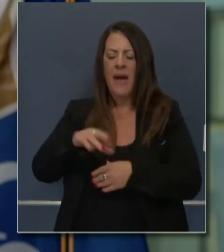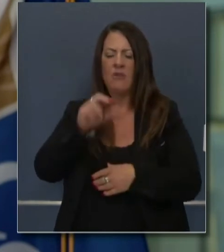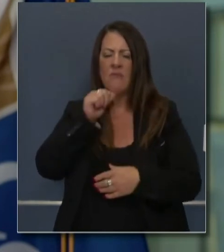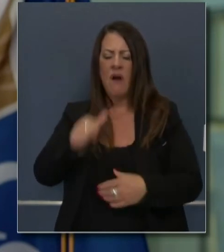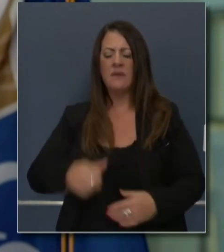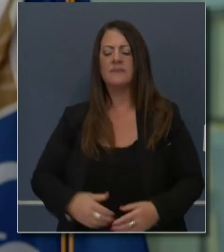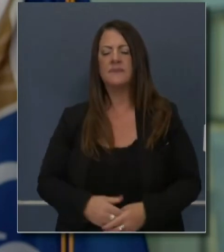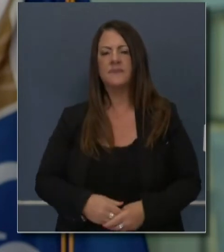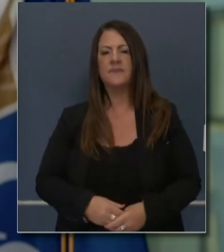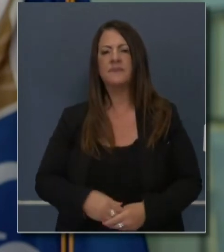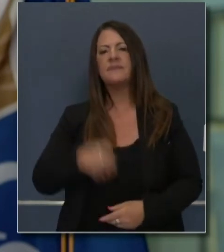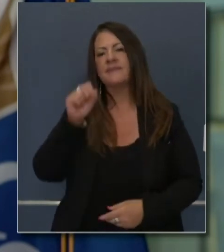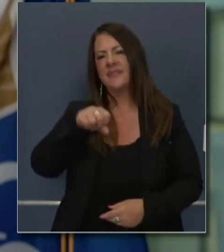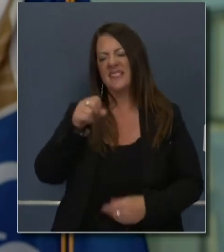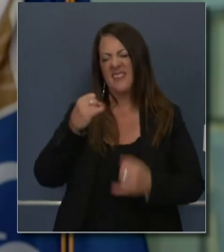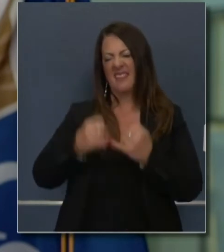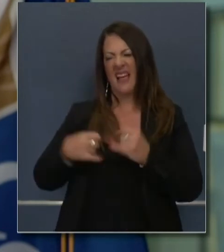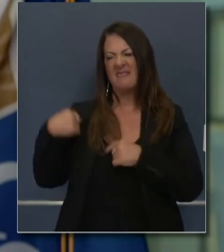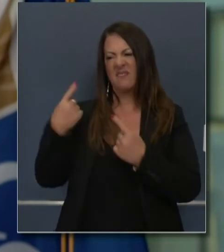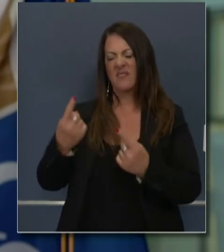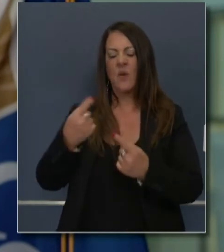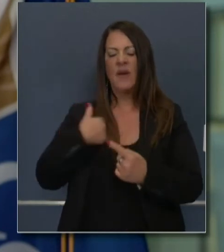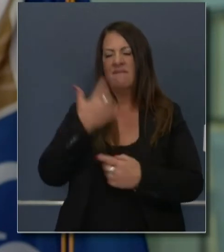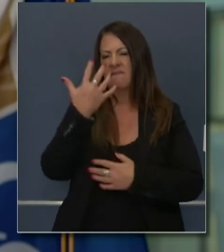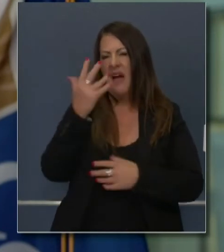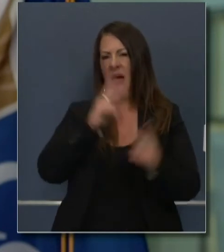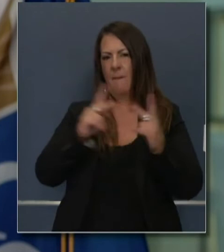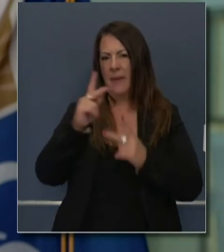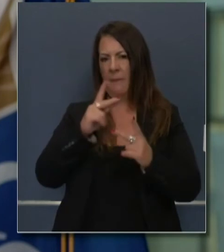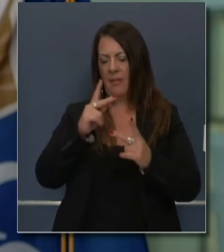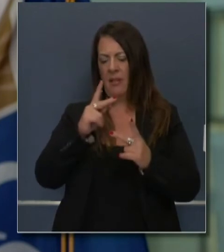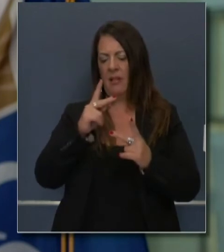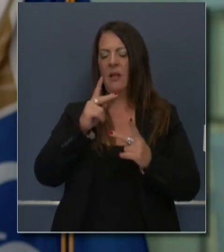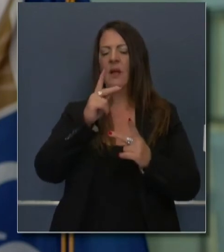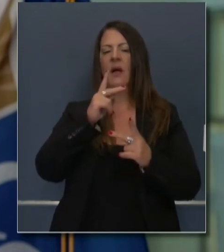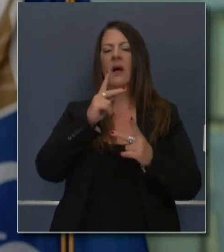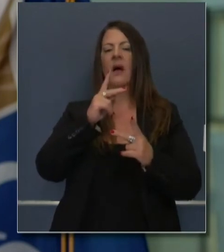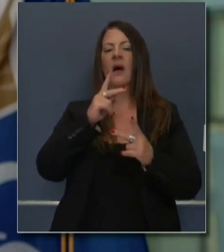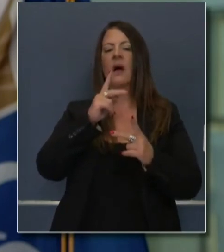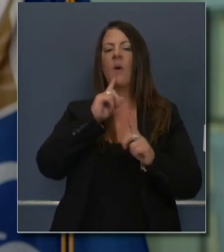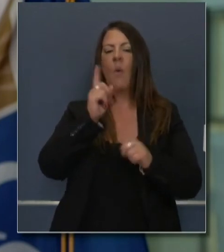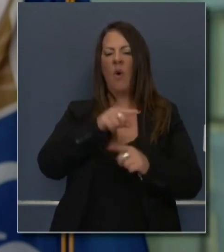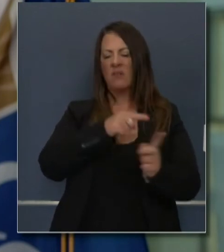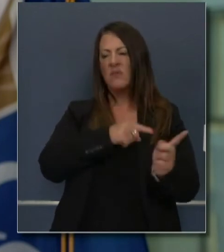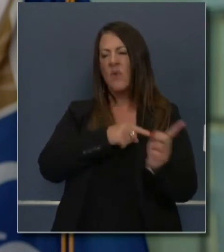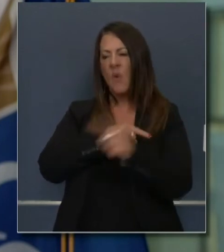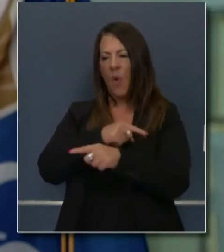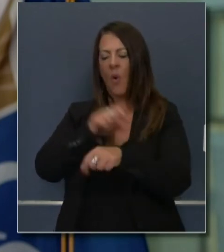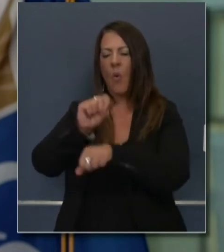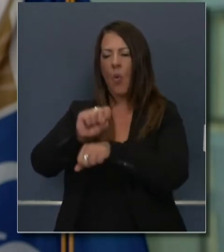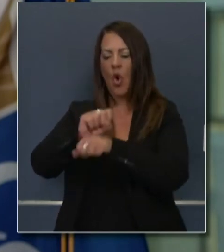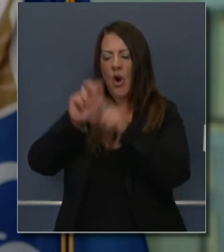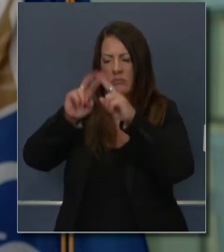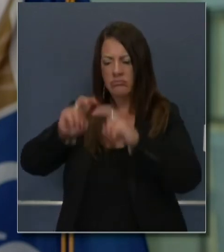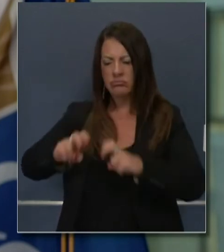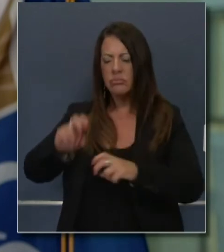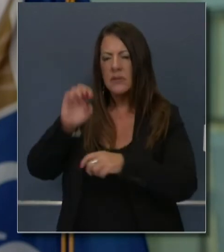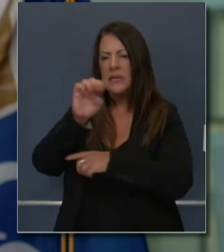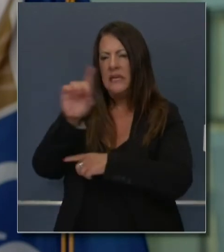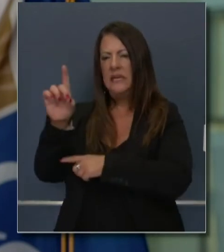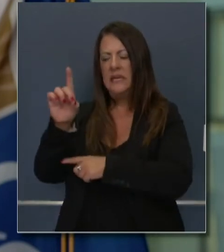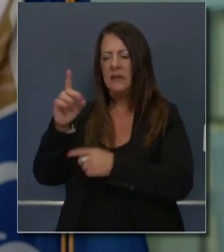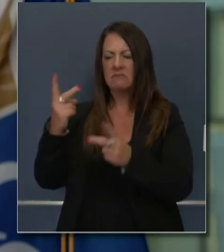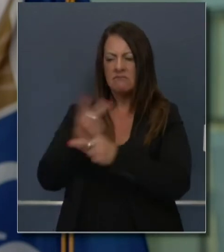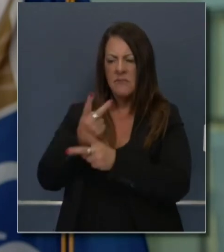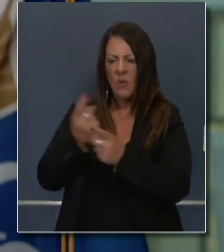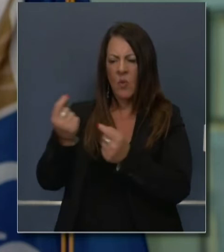in the last few weeks. So five new people with fresh perspective, new capacity to get in under the hood and figure this out in